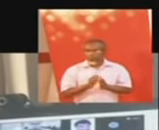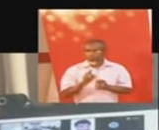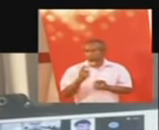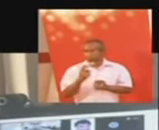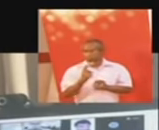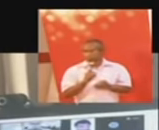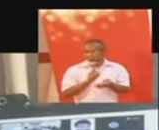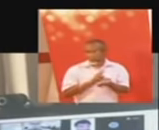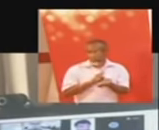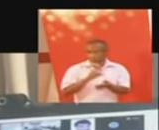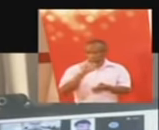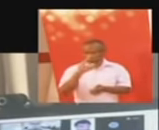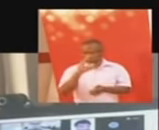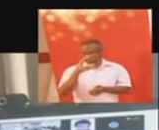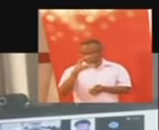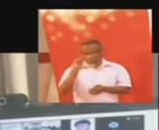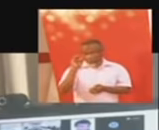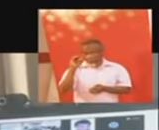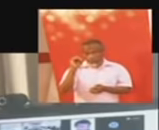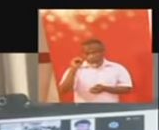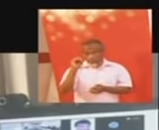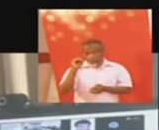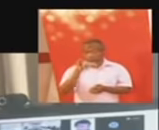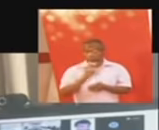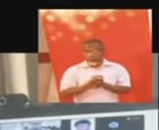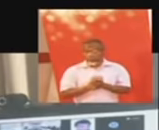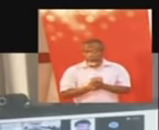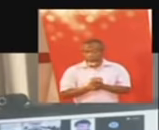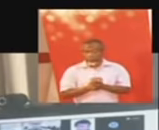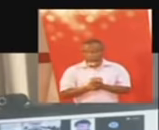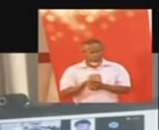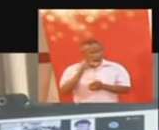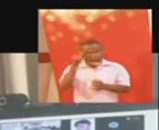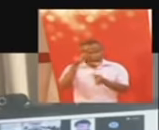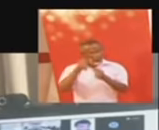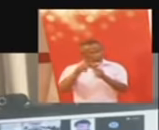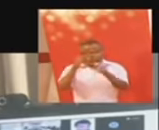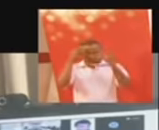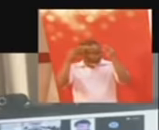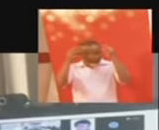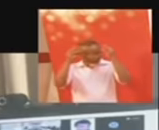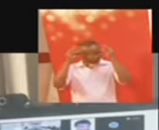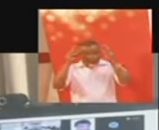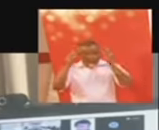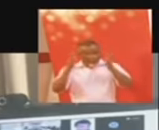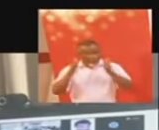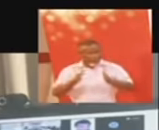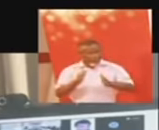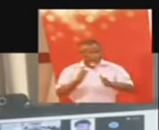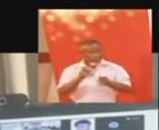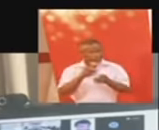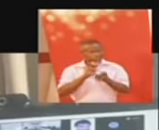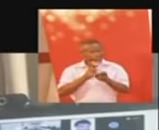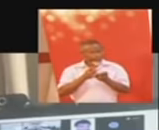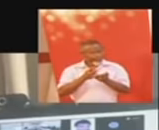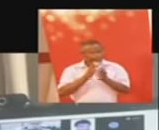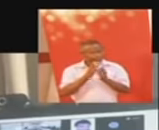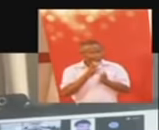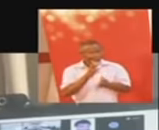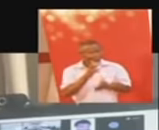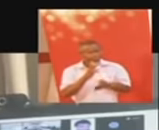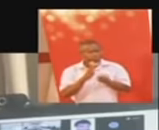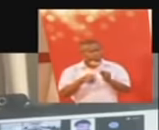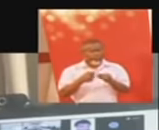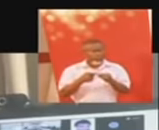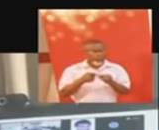Dr. Parasram. Dr. Parasram, the Minister, Minister Dayal Singh, spoke on the last occasion of some encouraging signs on